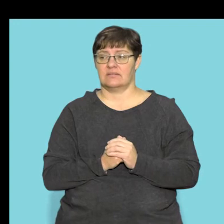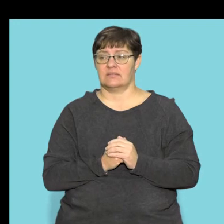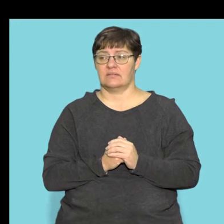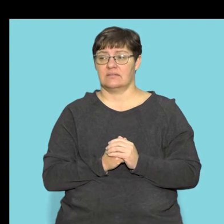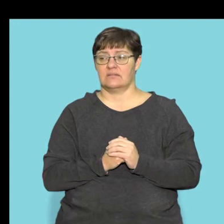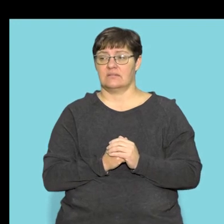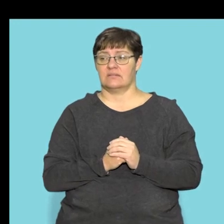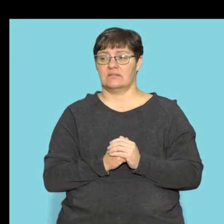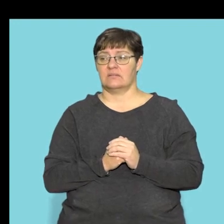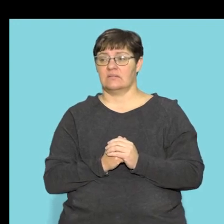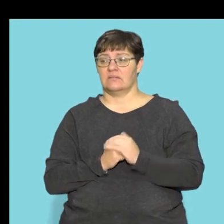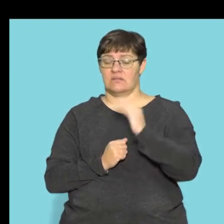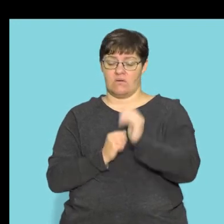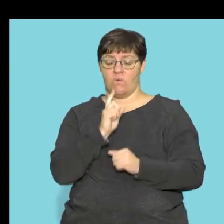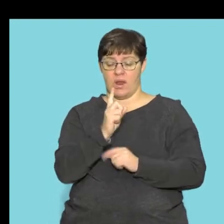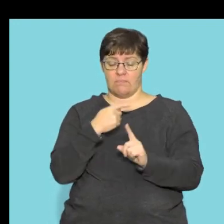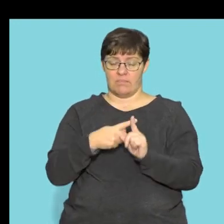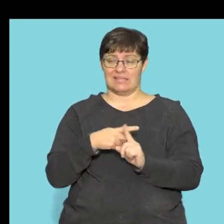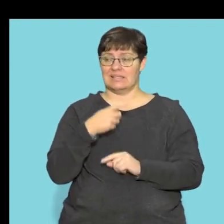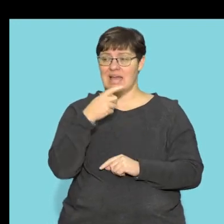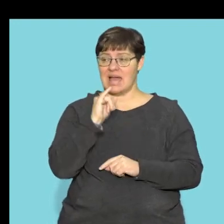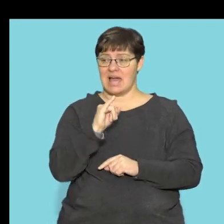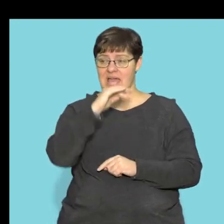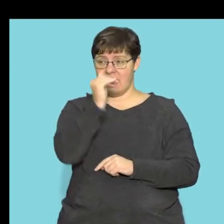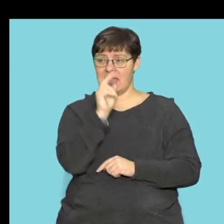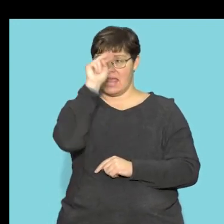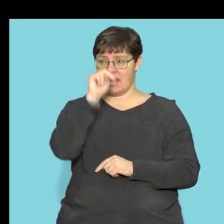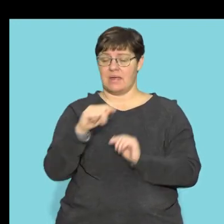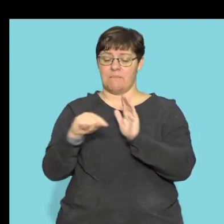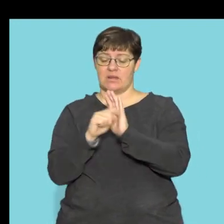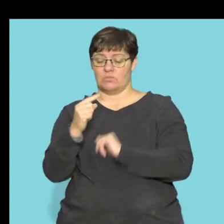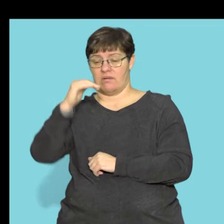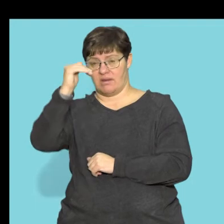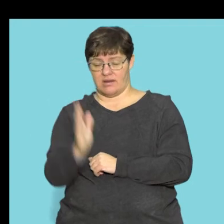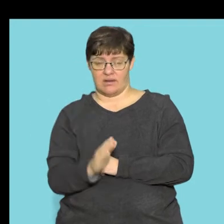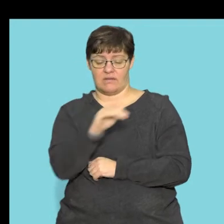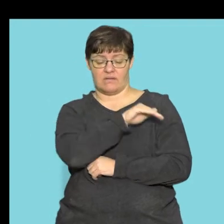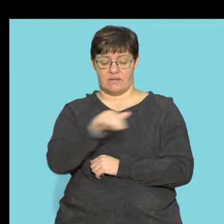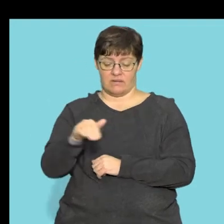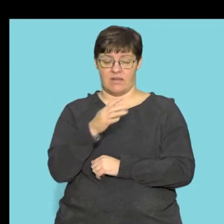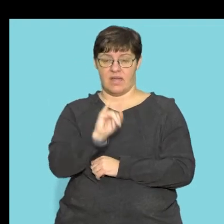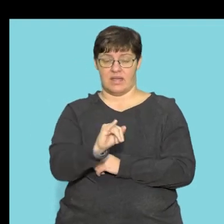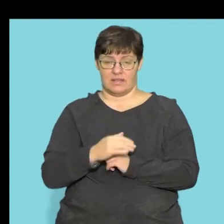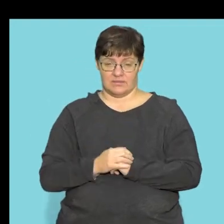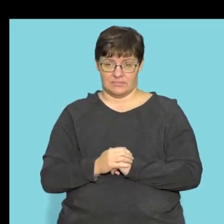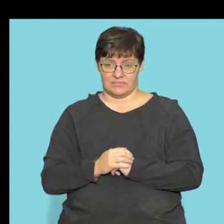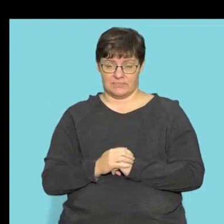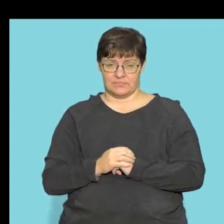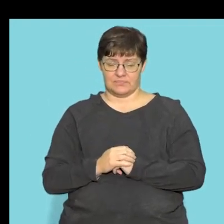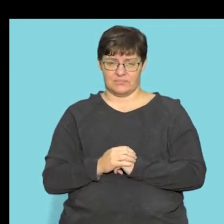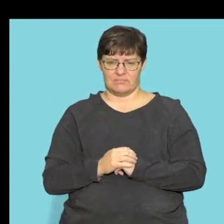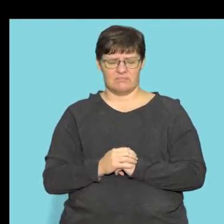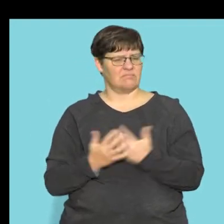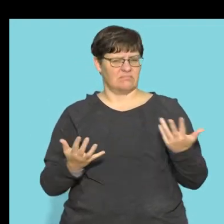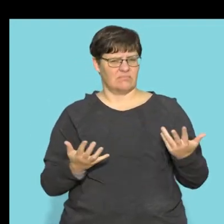into 1 plus I to the exponent of n minus 1, all divided by I. Now, just